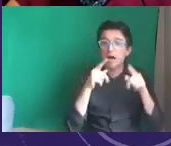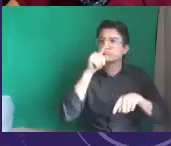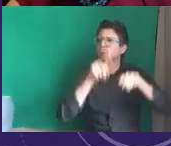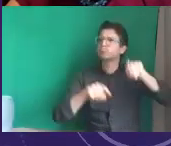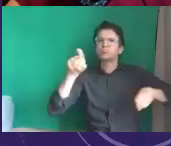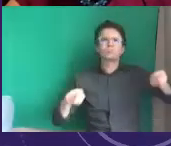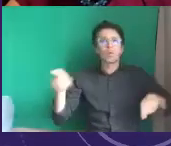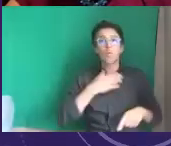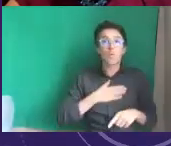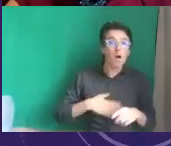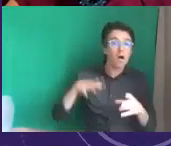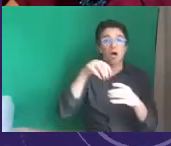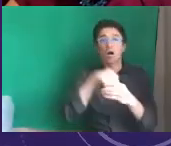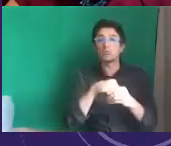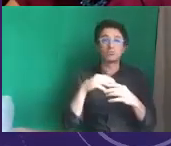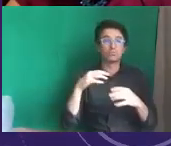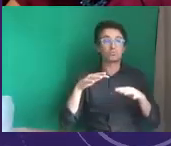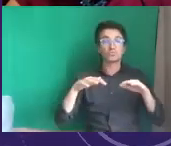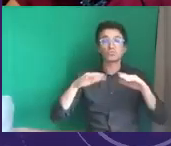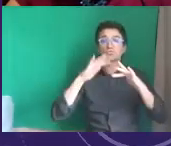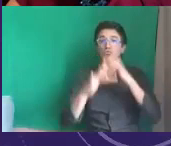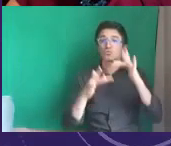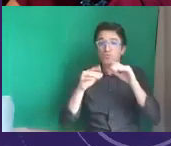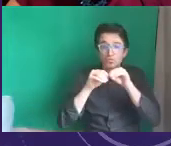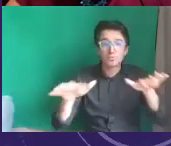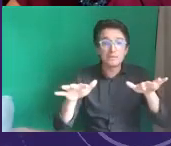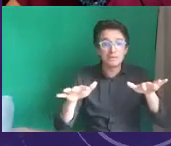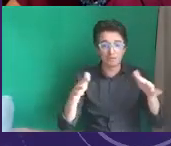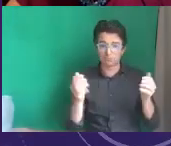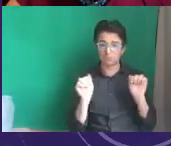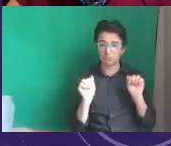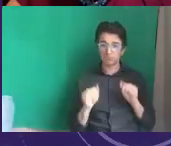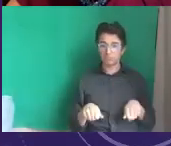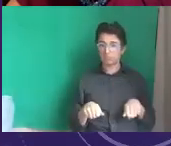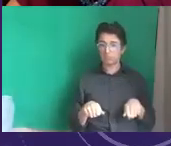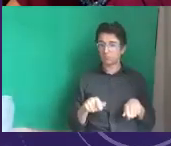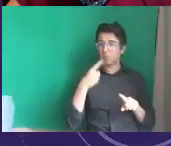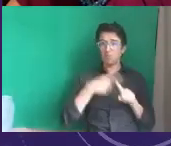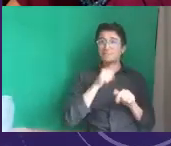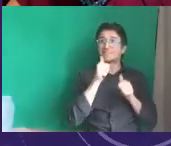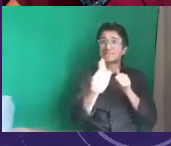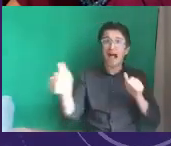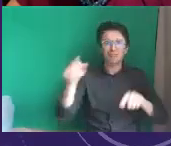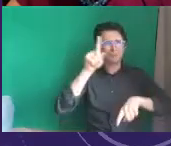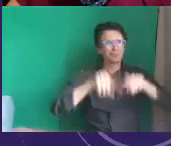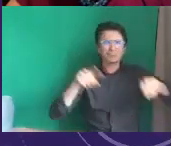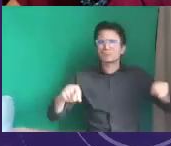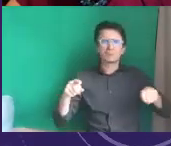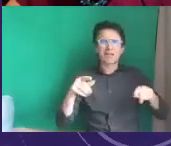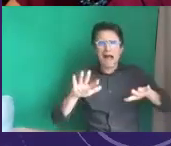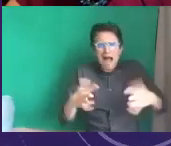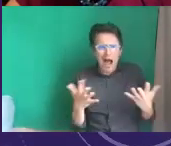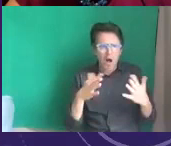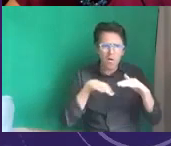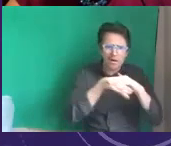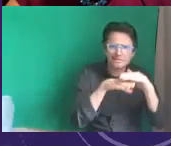Personally, for myself, I like Facebook more than I like Twitter. Twitter, I don't always understand, like